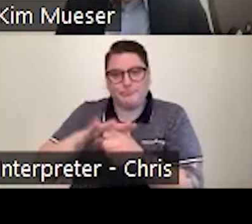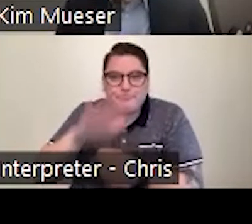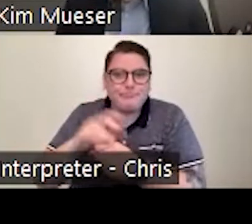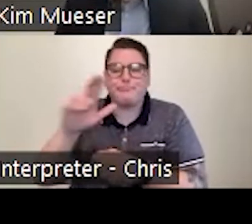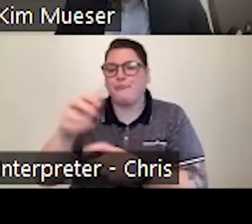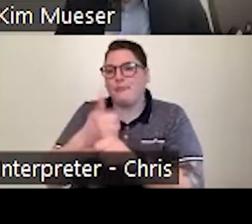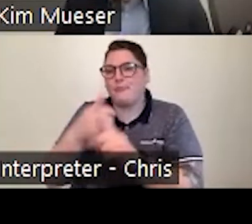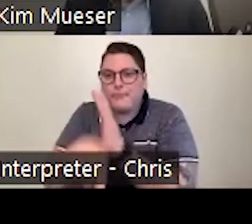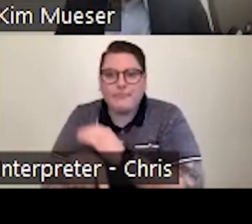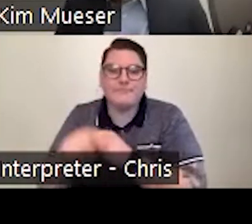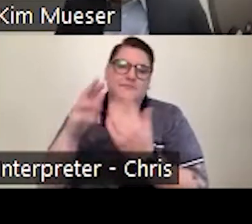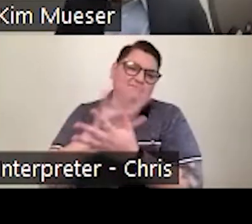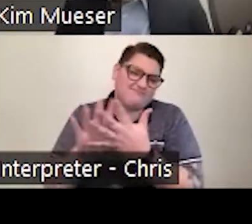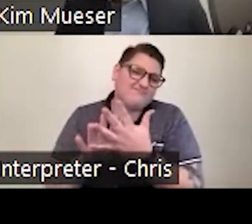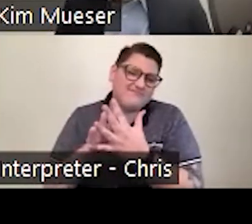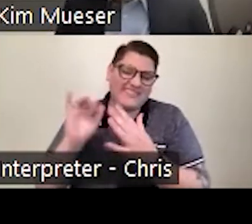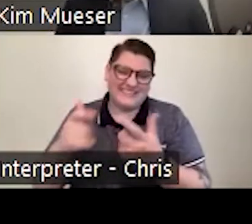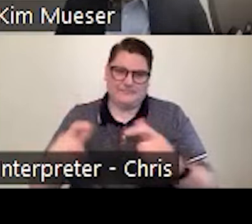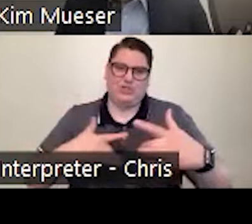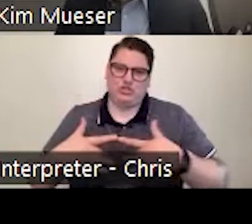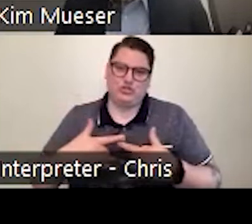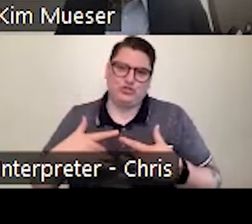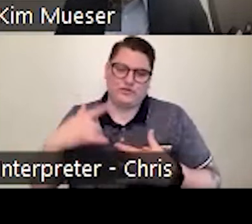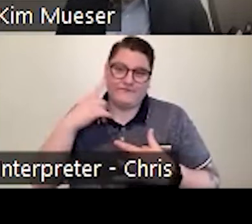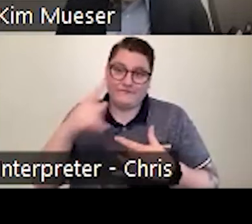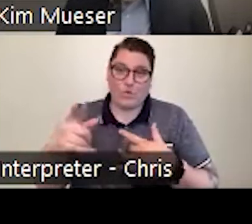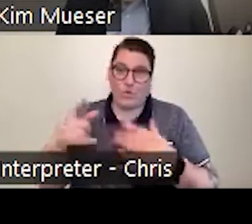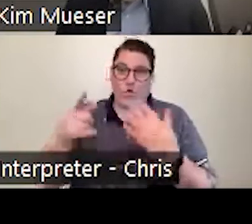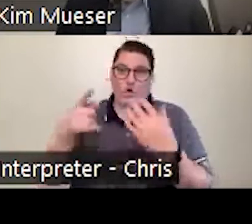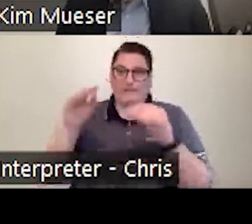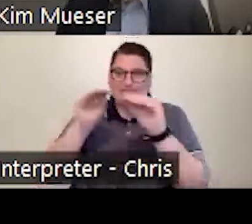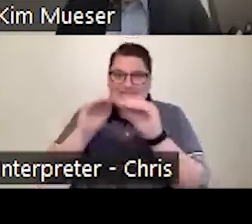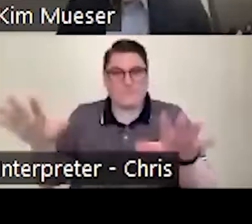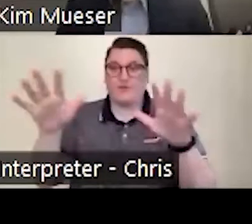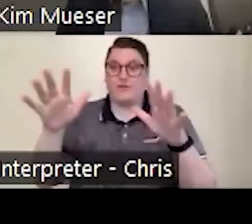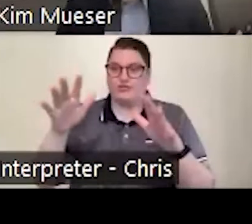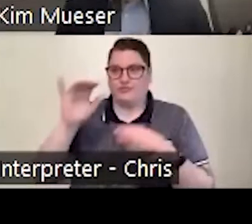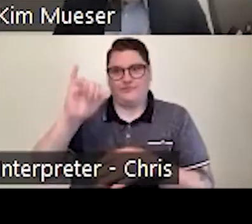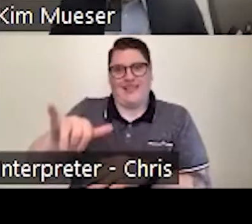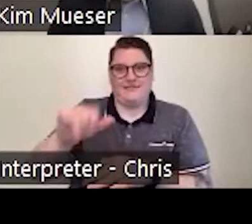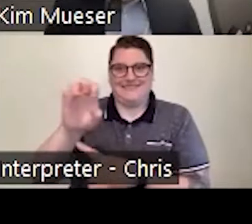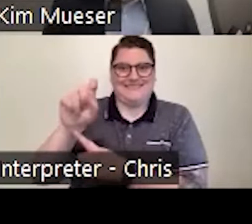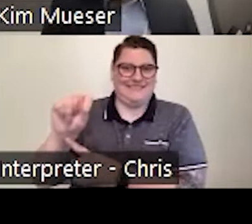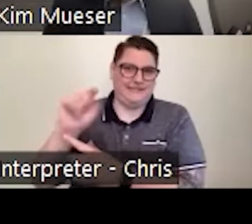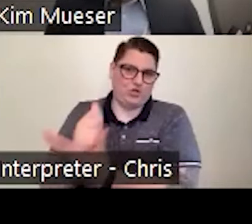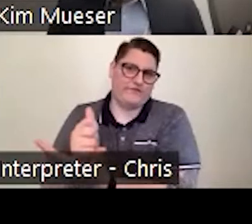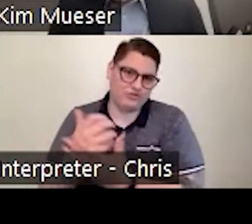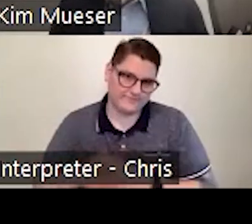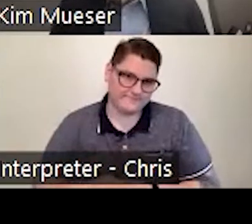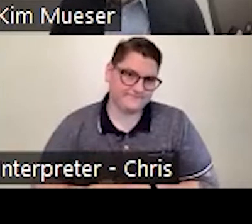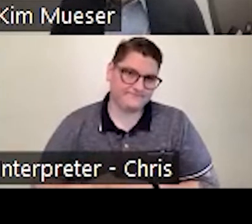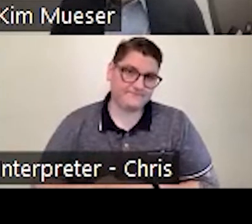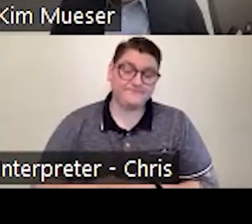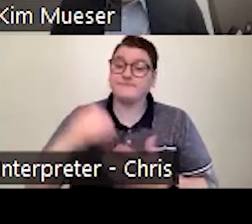events, is at least a concern when it comes to dissemination of any trauma-related intervention. And the last reason is that there is